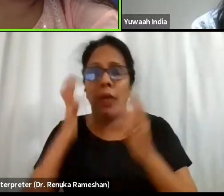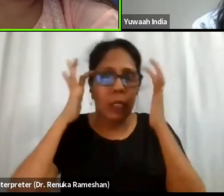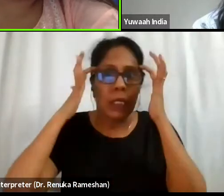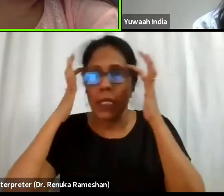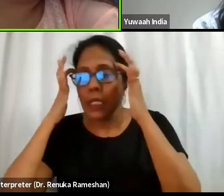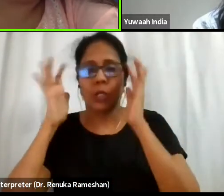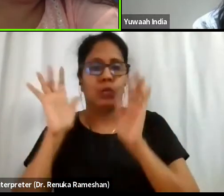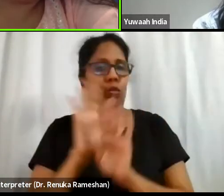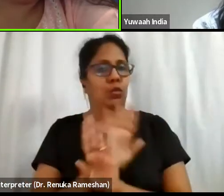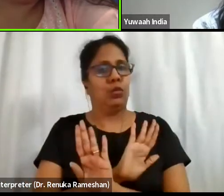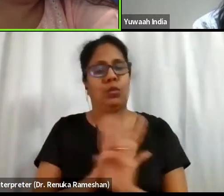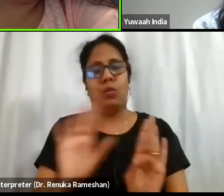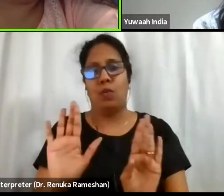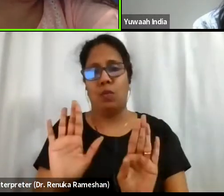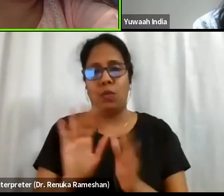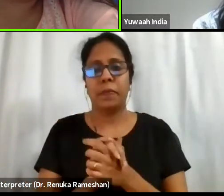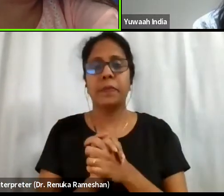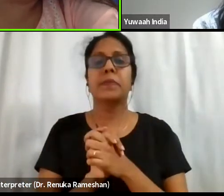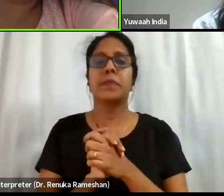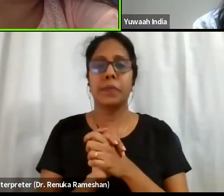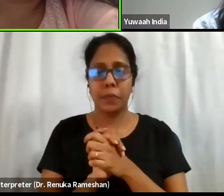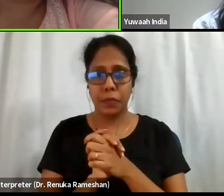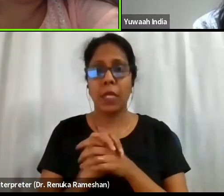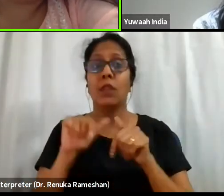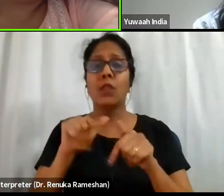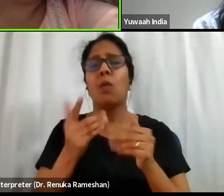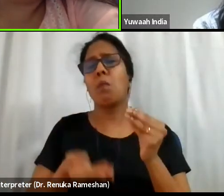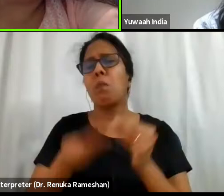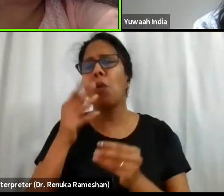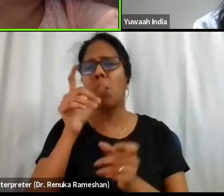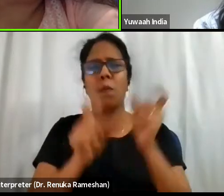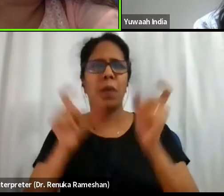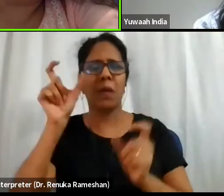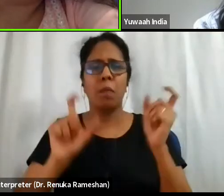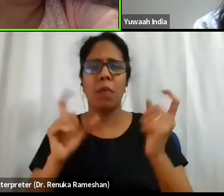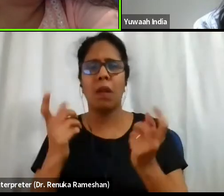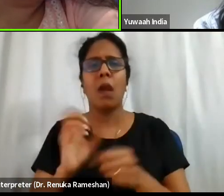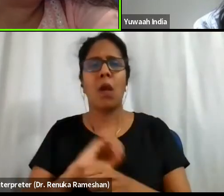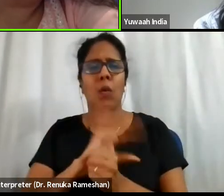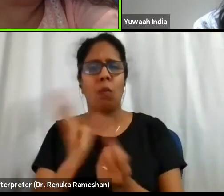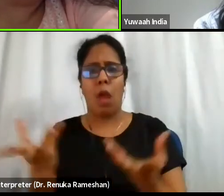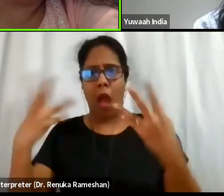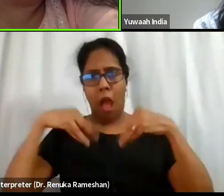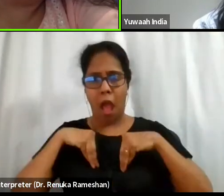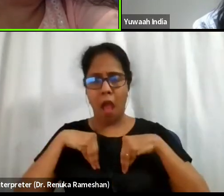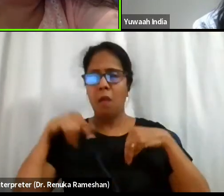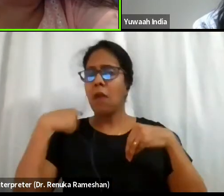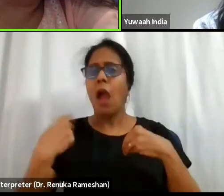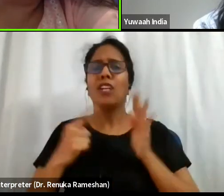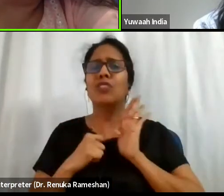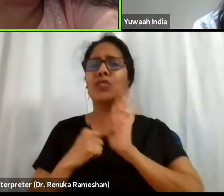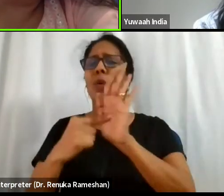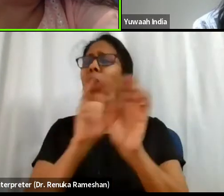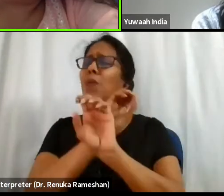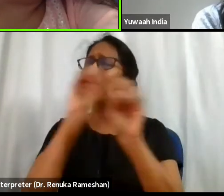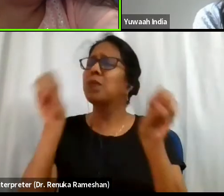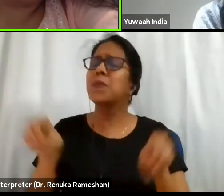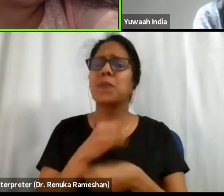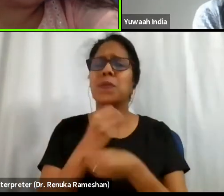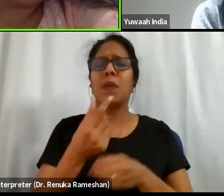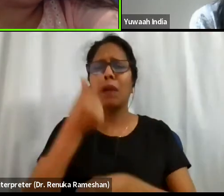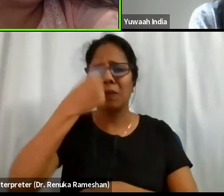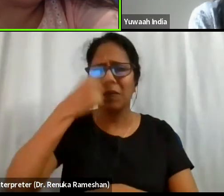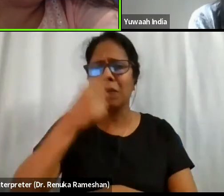be so high. Most of the cases, we wouldn't even come to know they are asymptomatic, no symptoms.